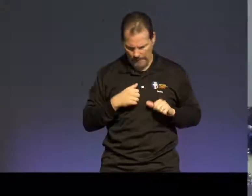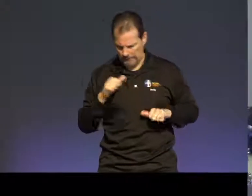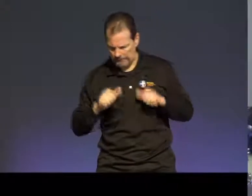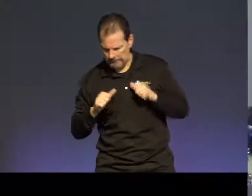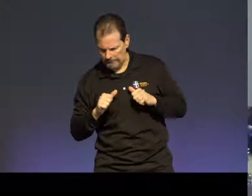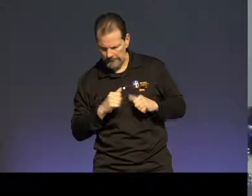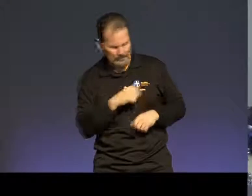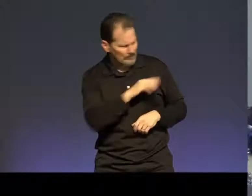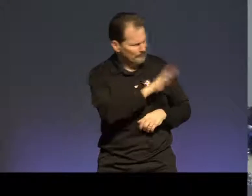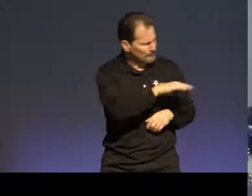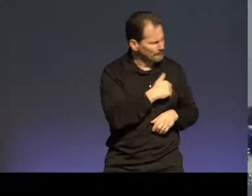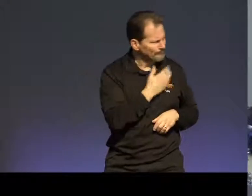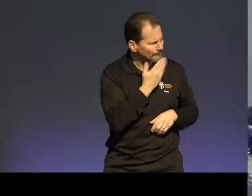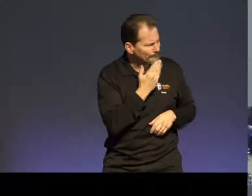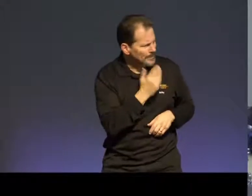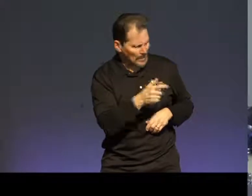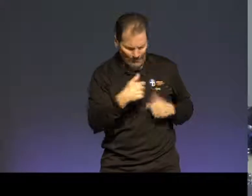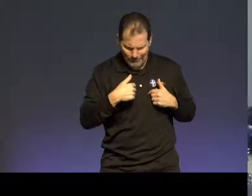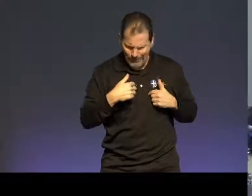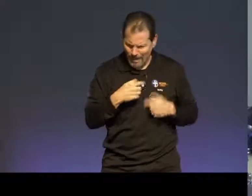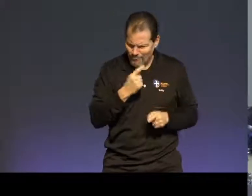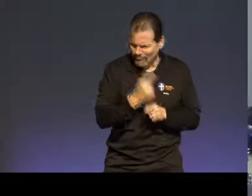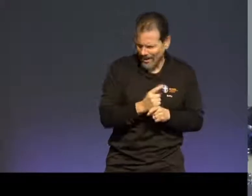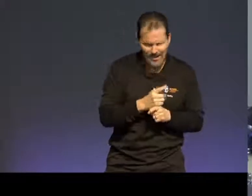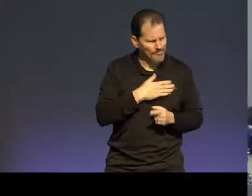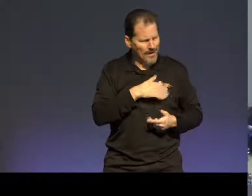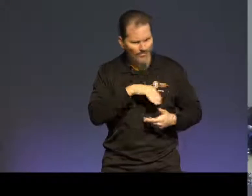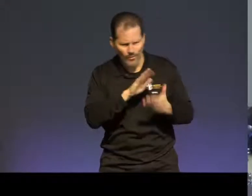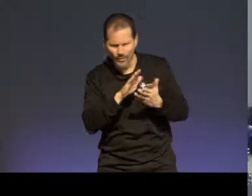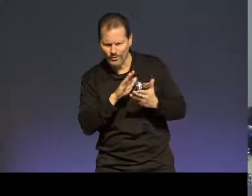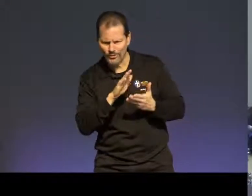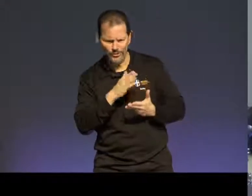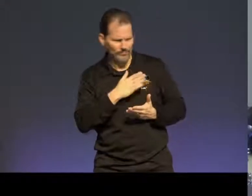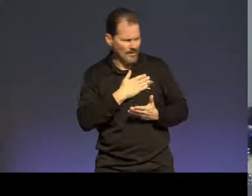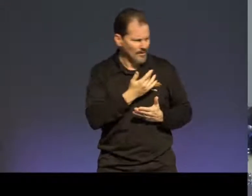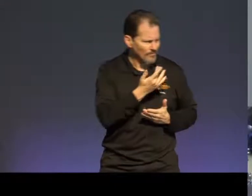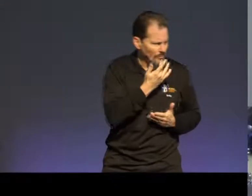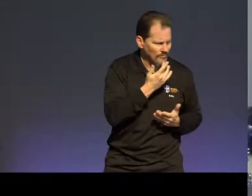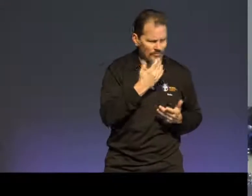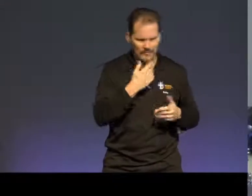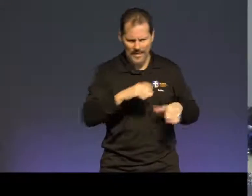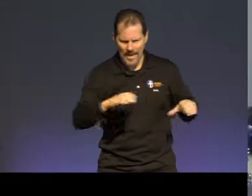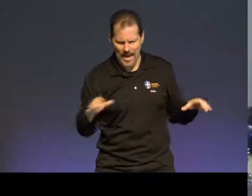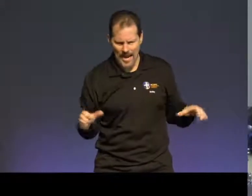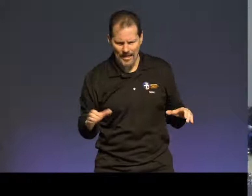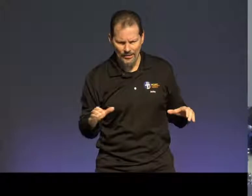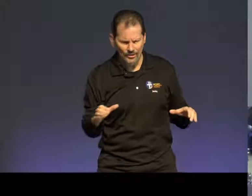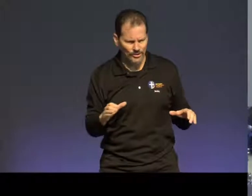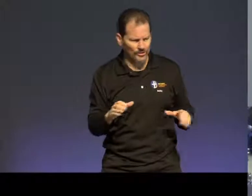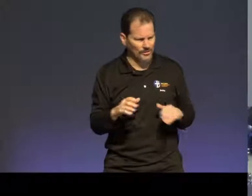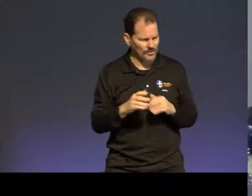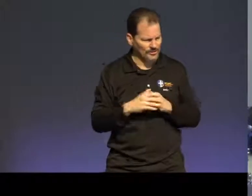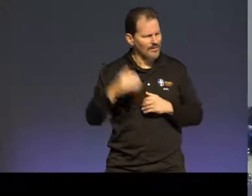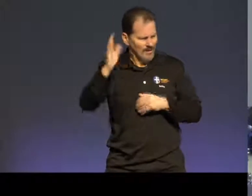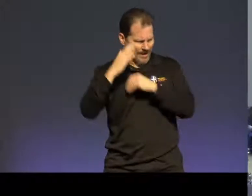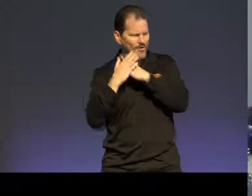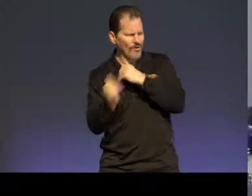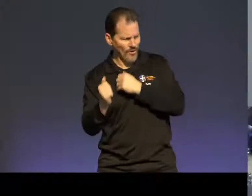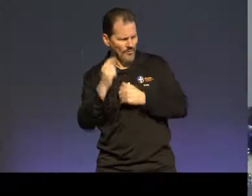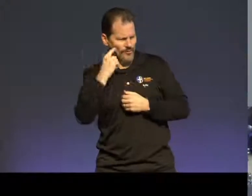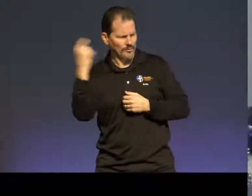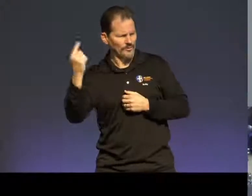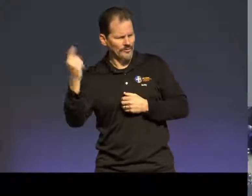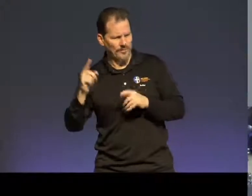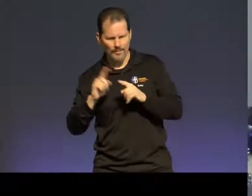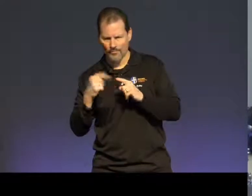right? Am I this? Do I need to be that? Do I want to be what I have to be to do what God has called me to do? And it all stems from the same place that